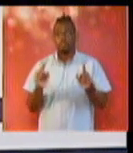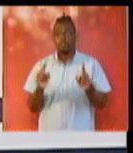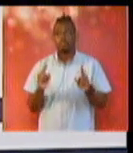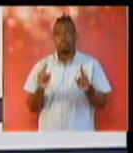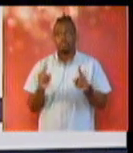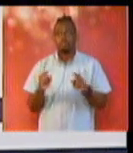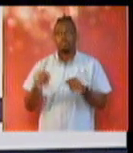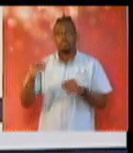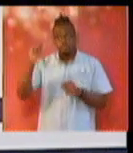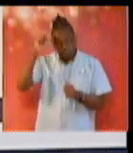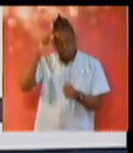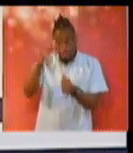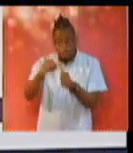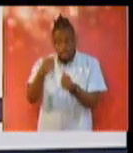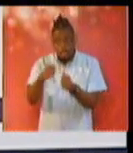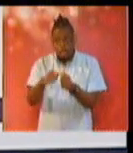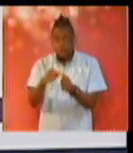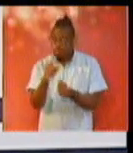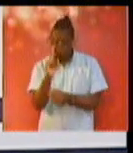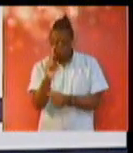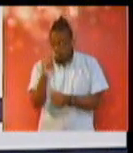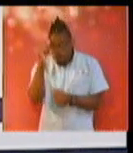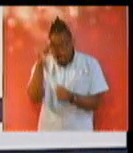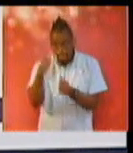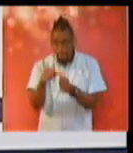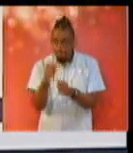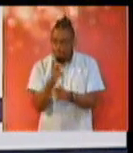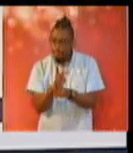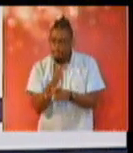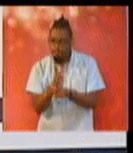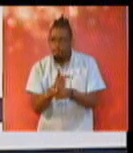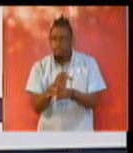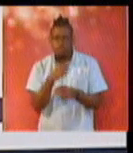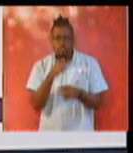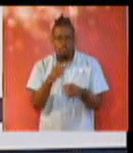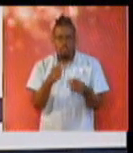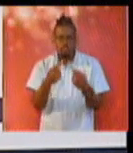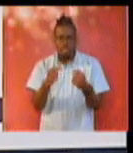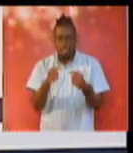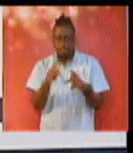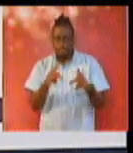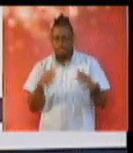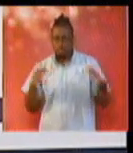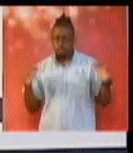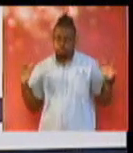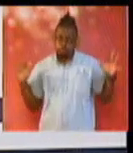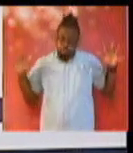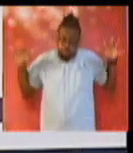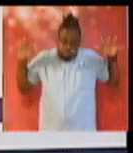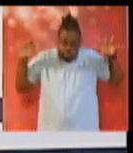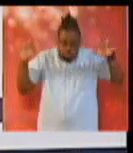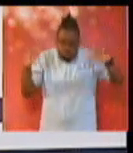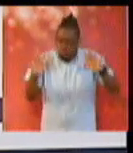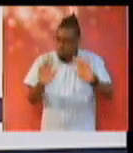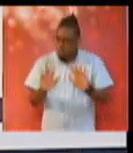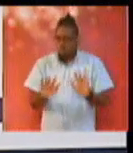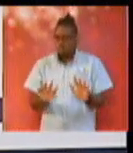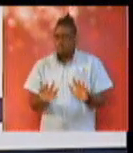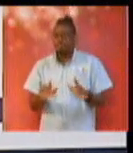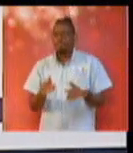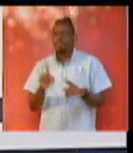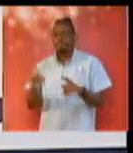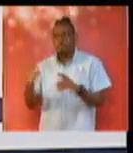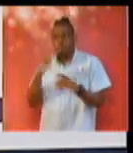mindful, be cognizant, and avoid such gatherings with persons coming from outside your household especially, as this